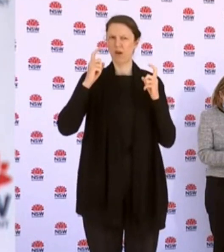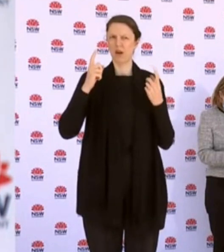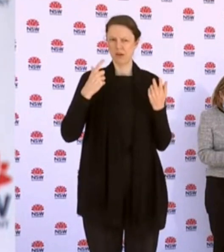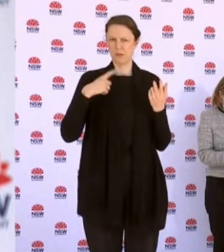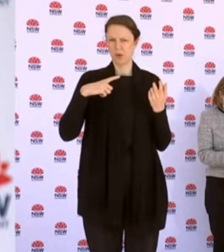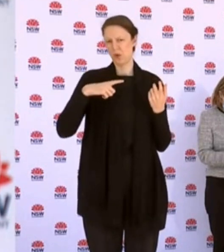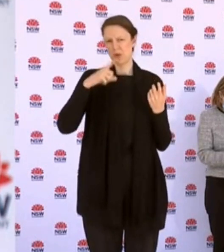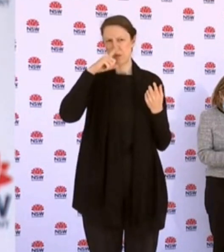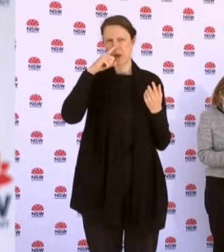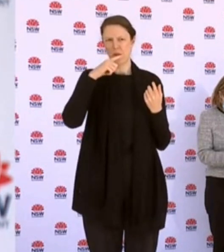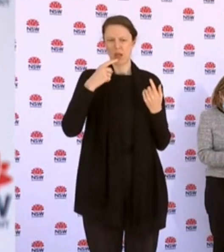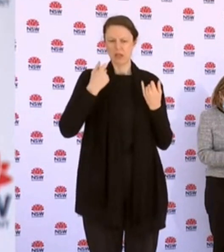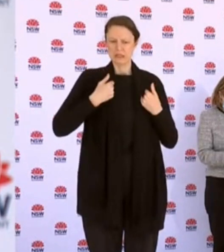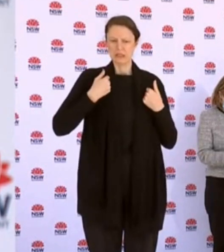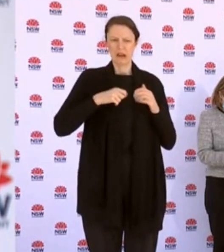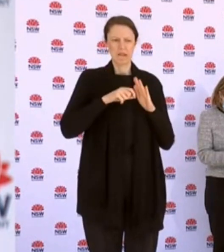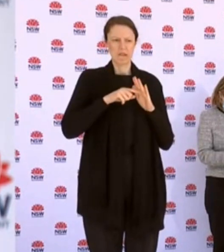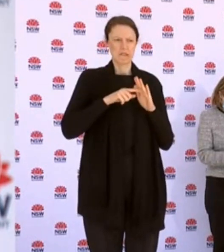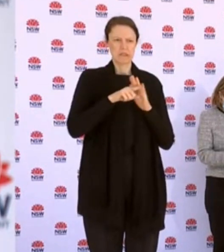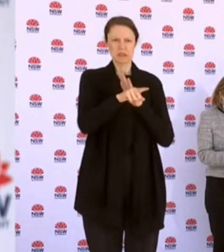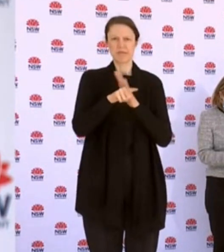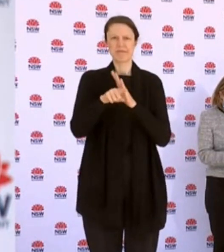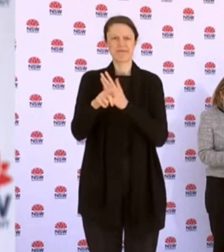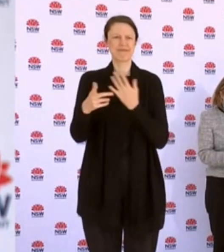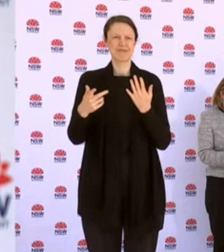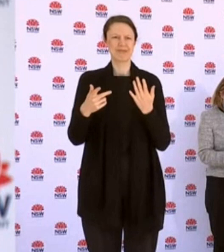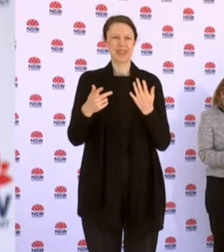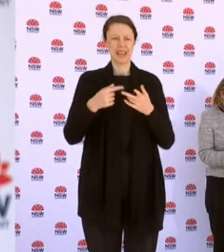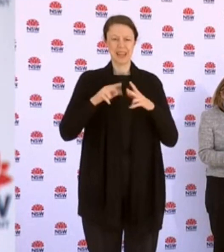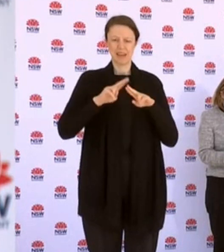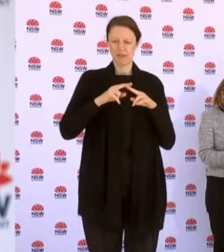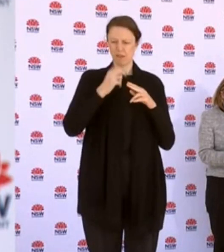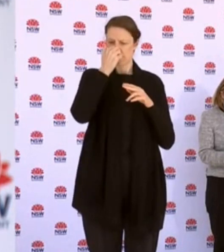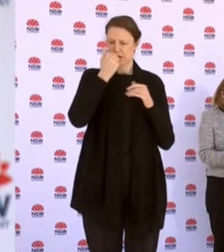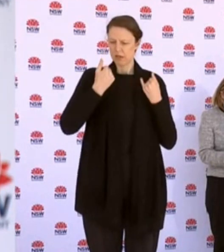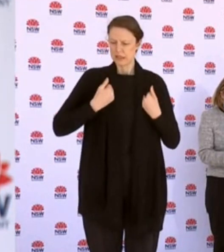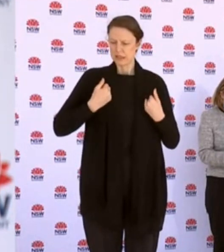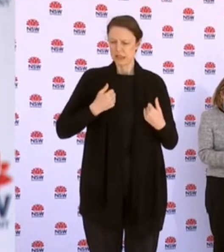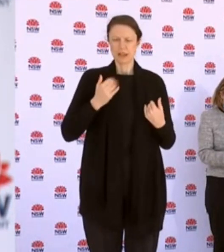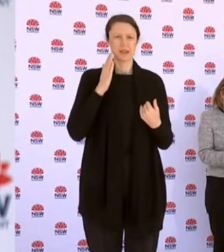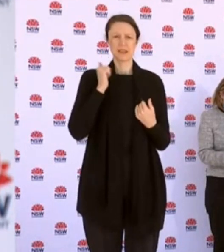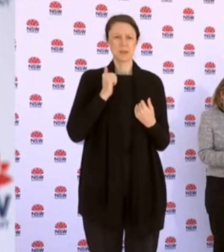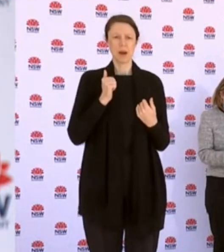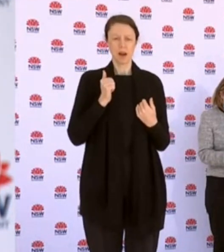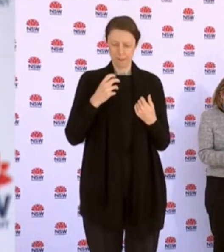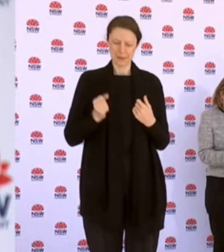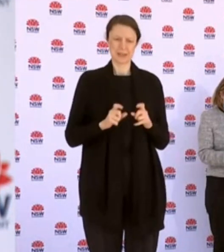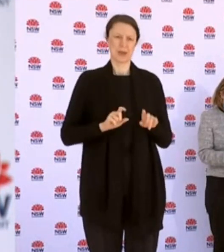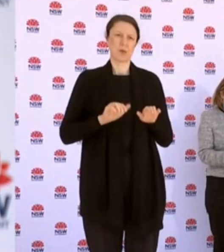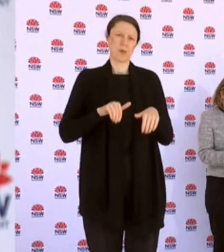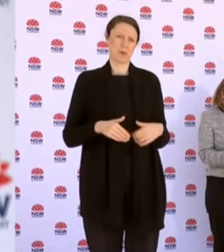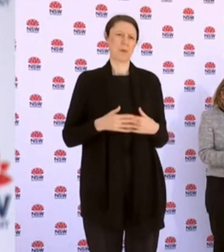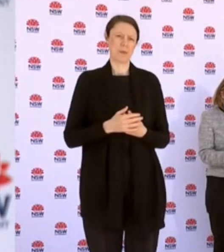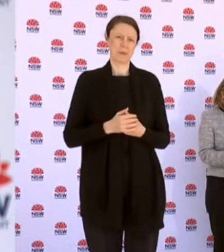people going out, particularly going to pharmacies and other places. You've got to stay home. If you have any symptoms, you've got to stay at home. If we can just